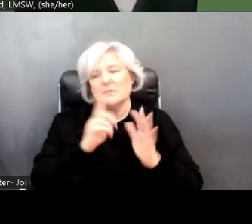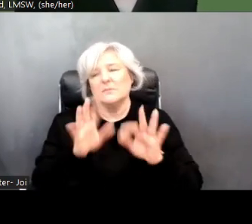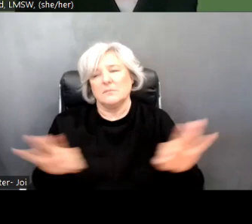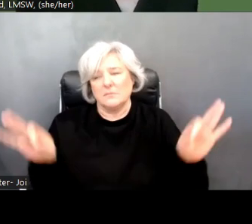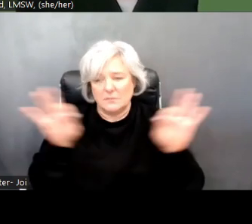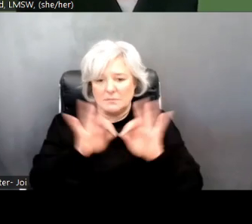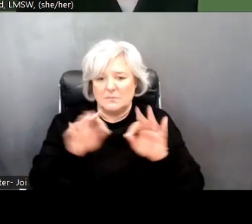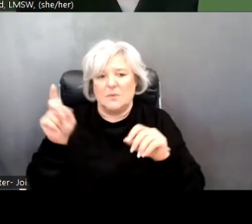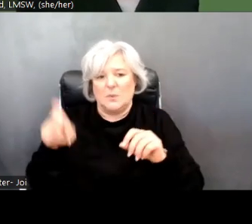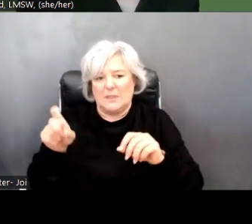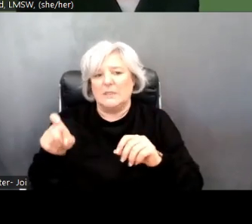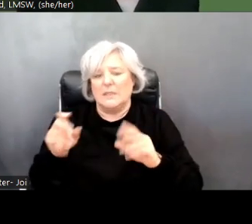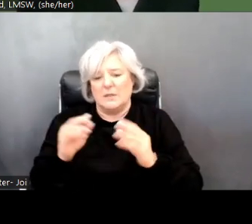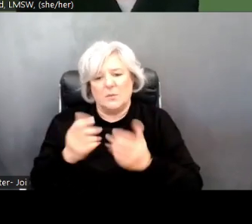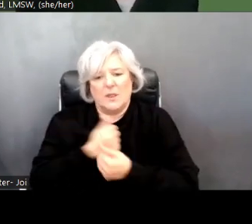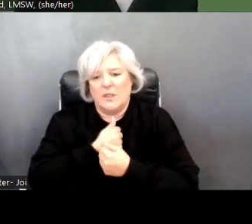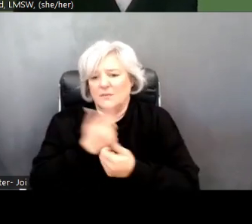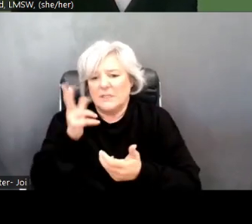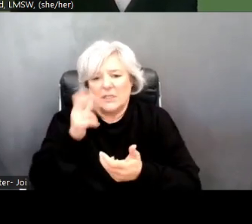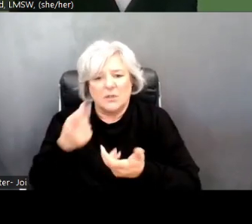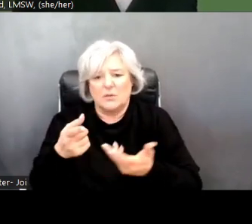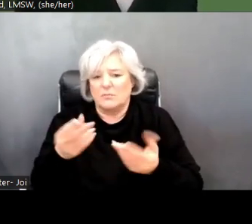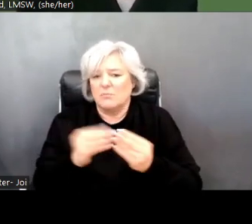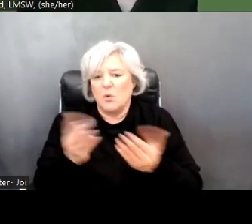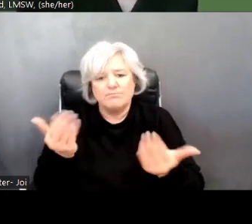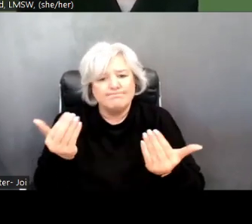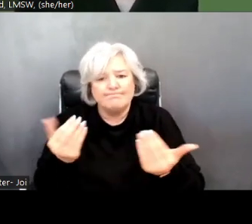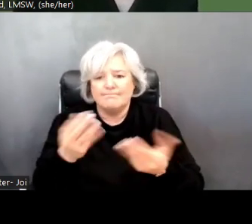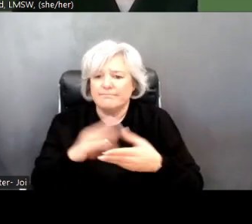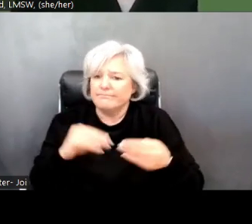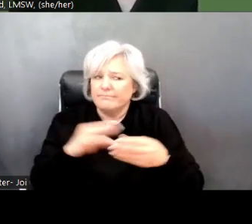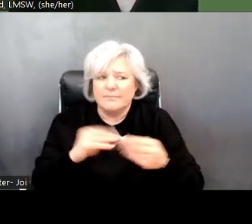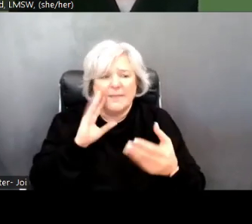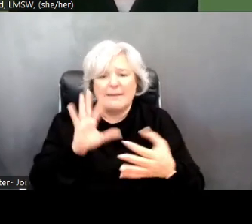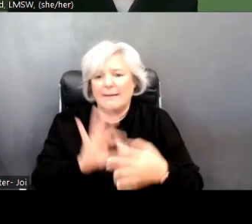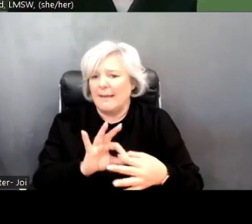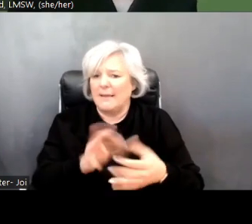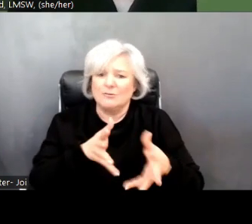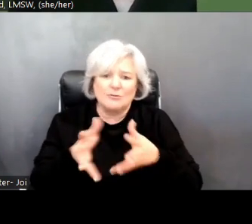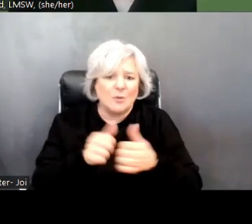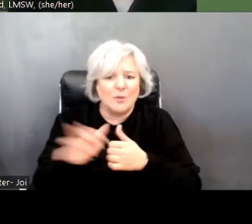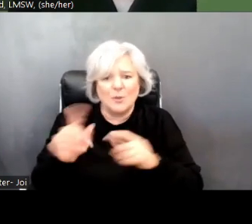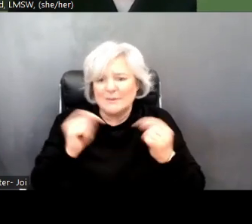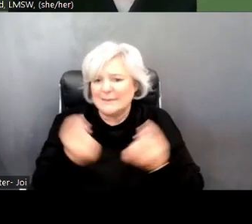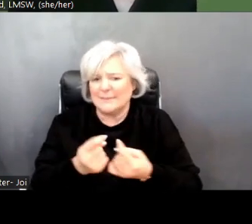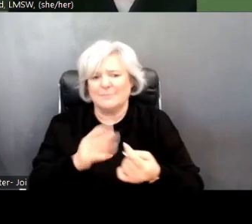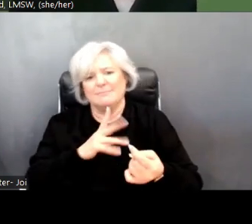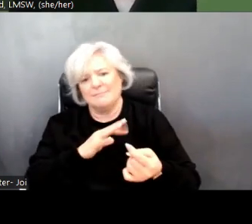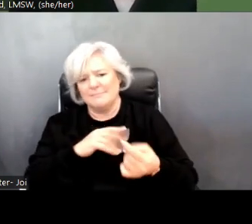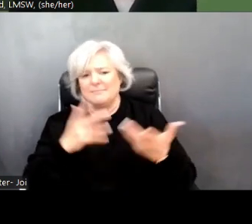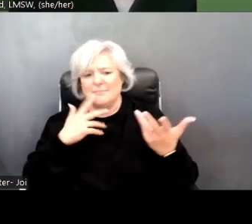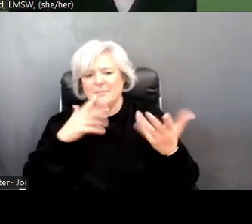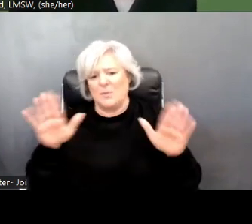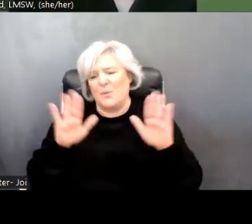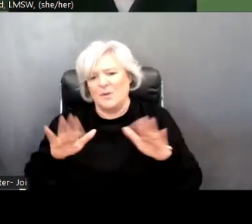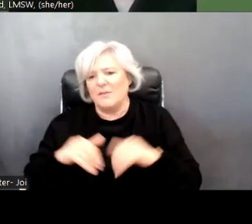really would love to hear from you, and we're happy to connect and talk to your team because we